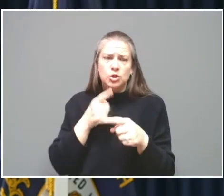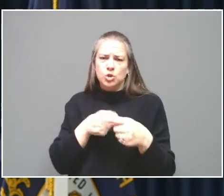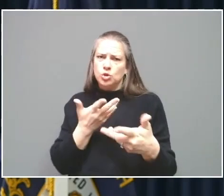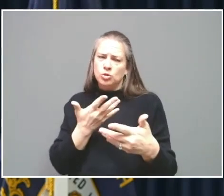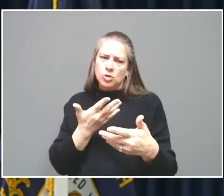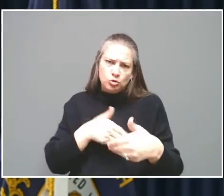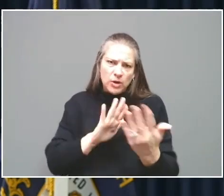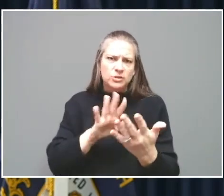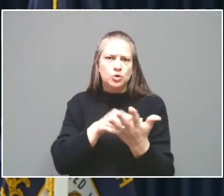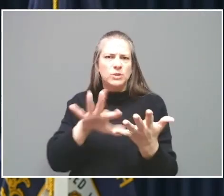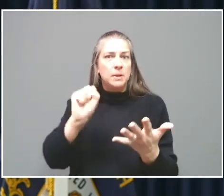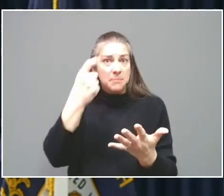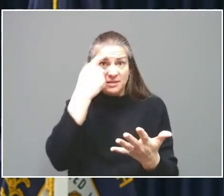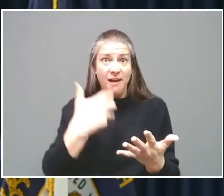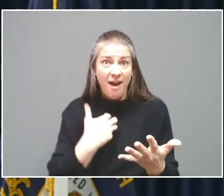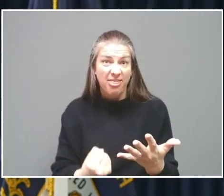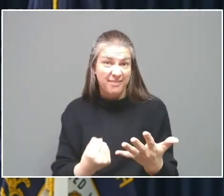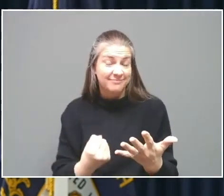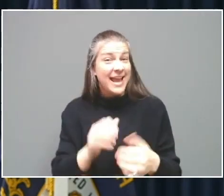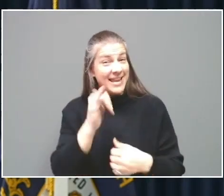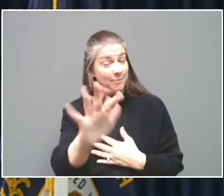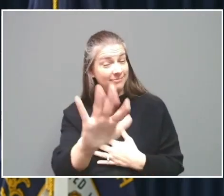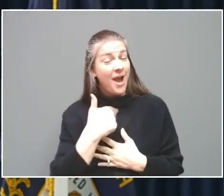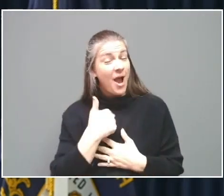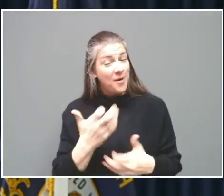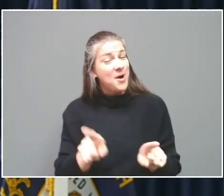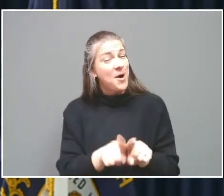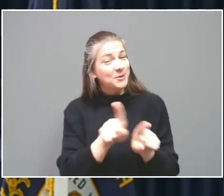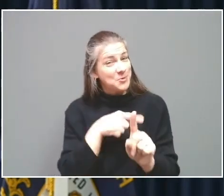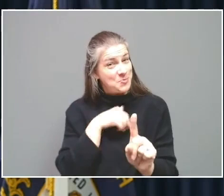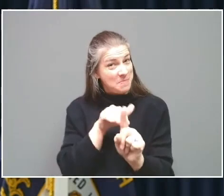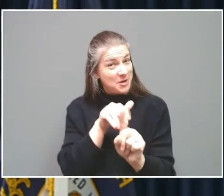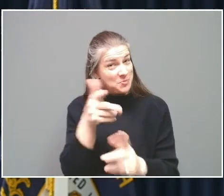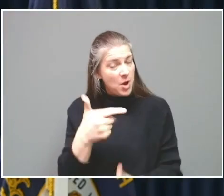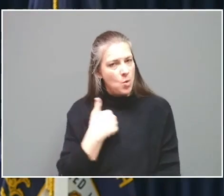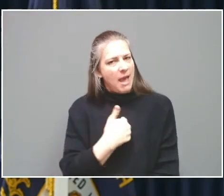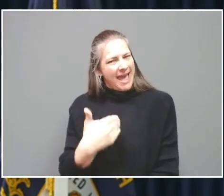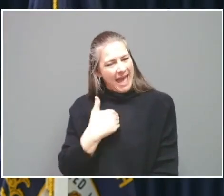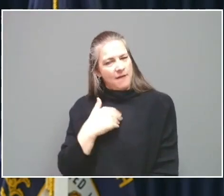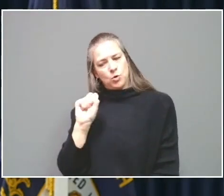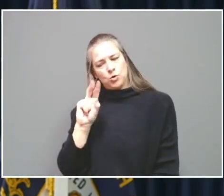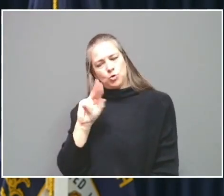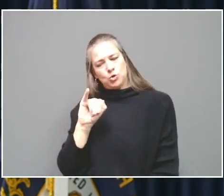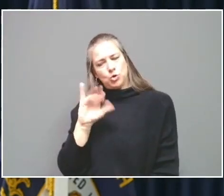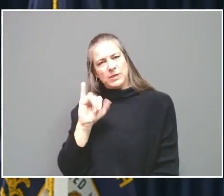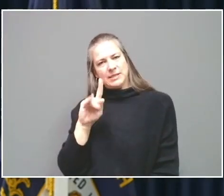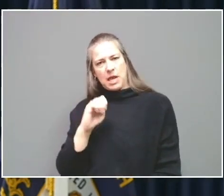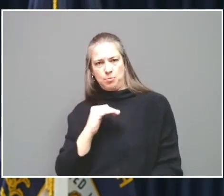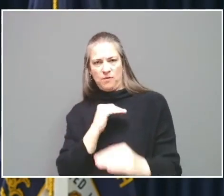be remiss if I did not take this opportunity to also remind folks that we have a suicide prevention hotline, and that